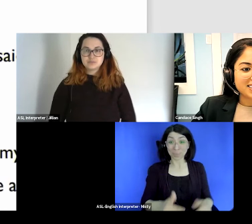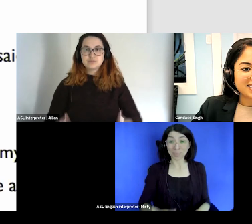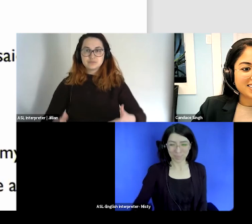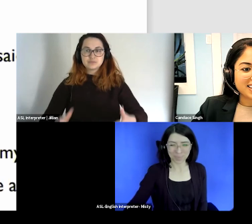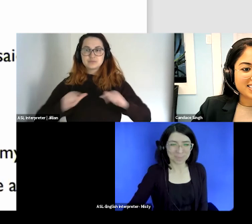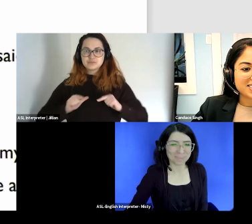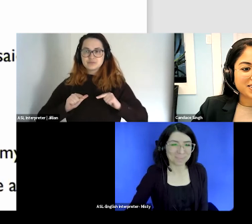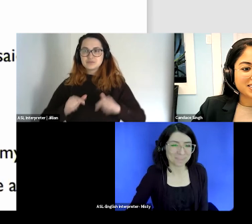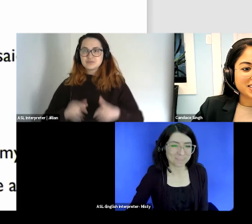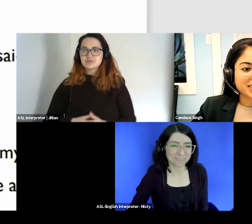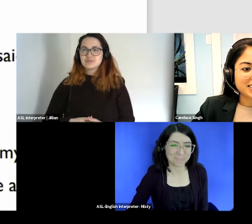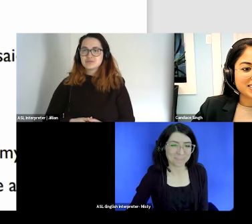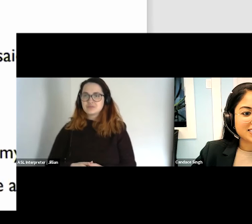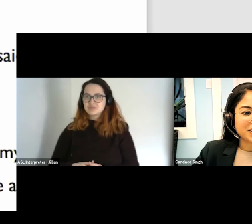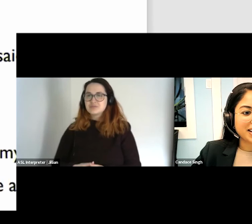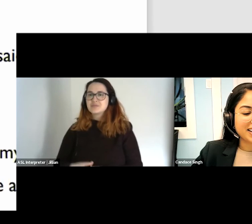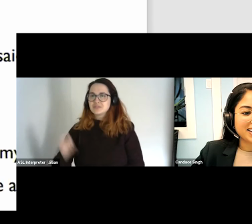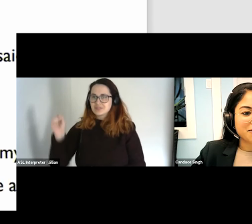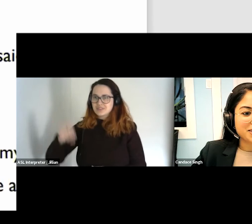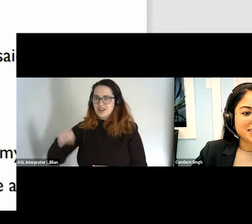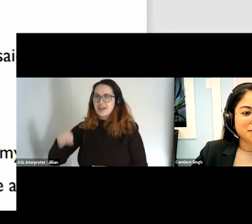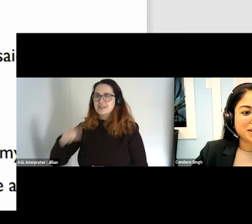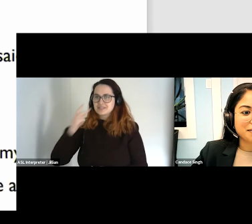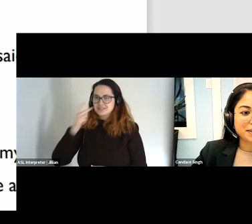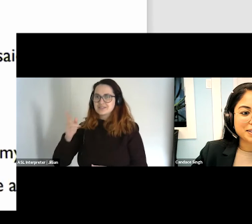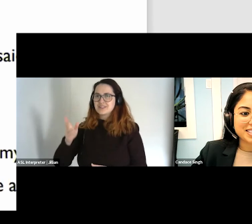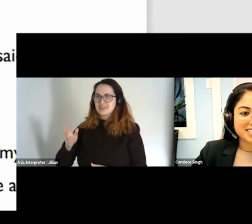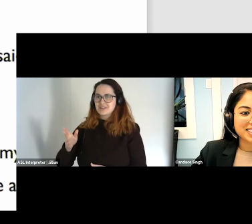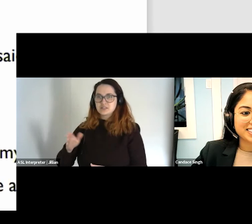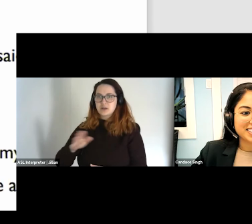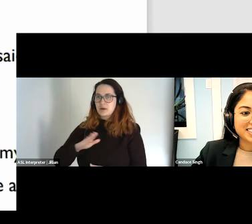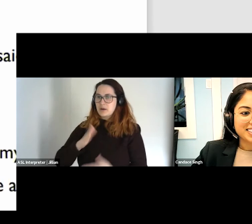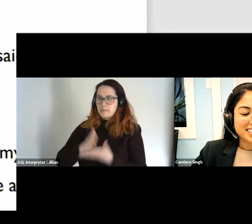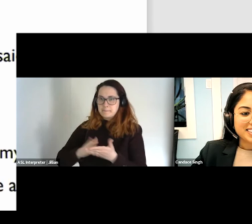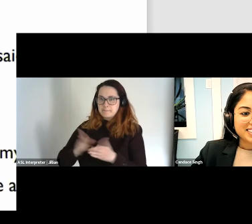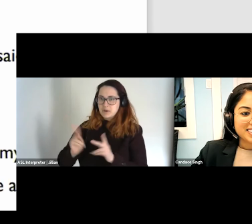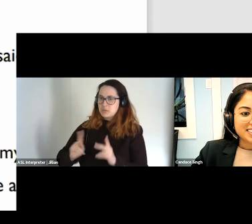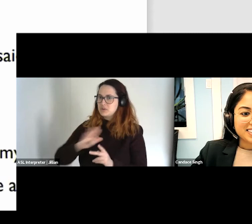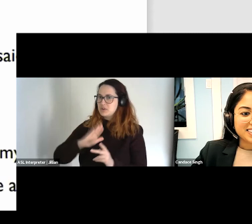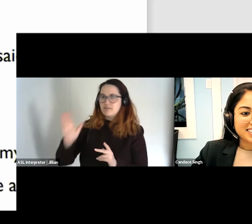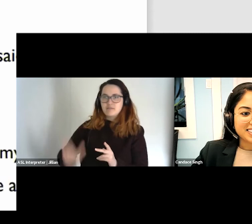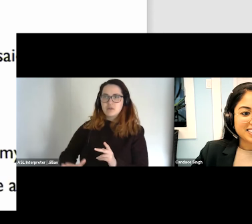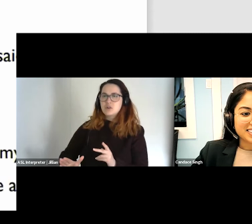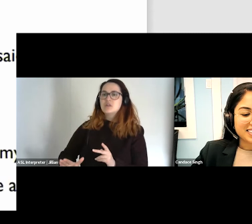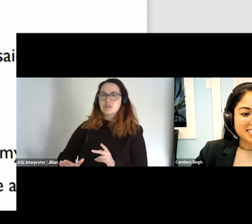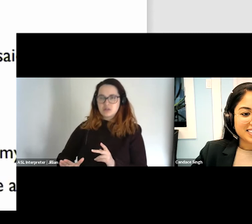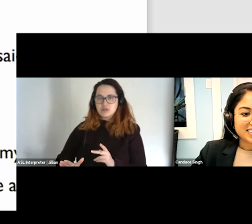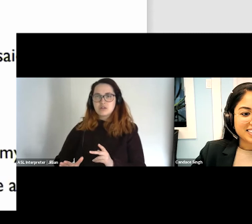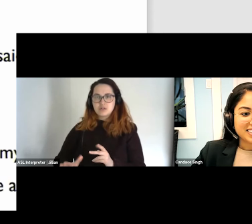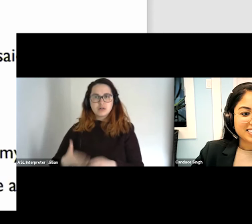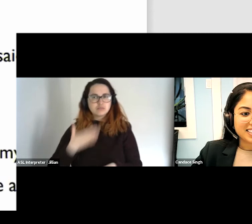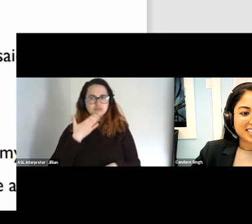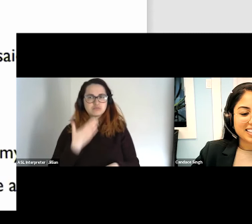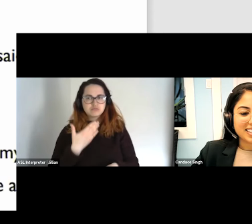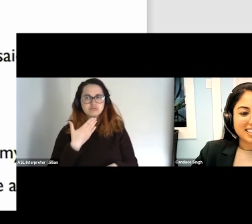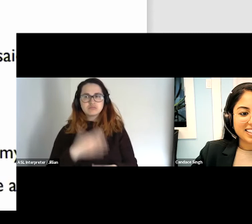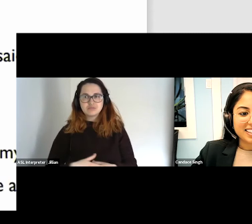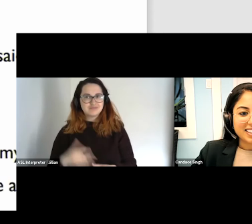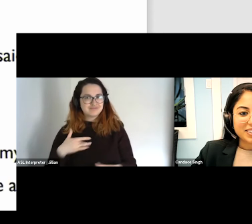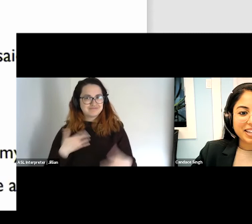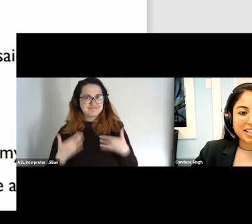seeing, yes, thought diaries. Okay, I'm seeing some nevers. That's good. Good.